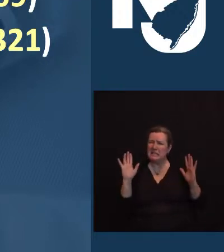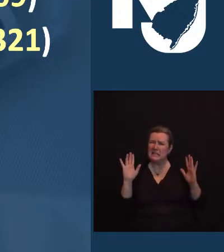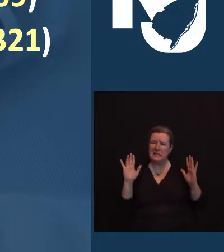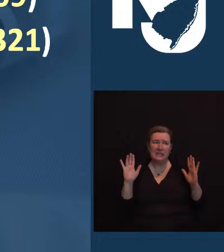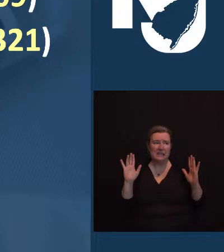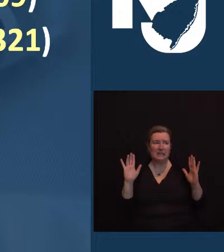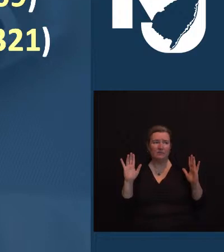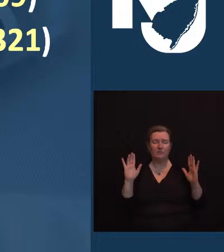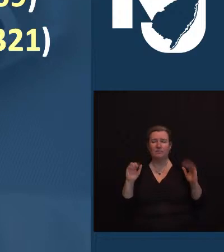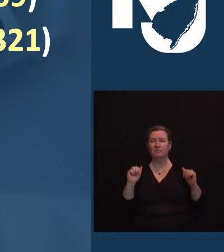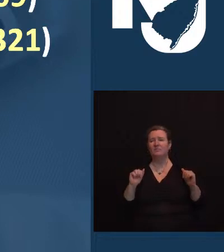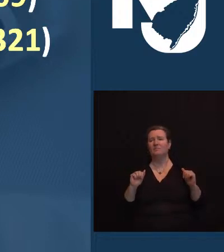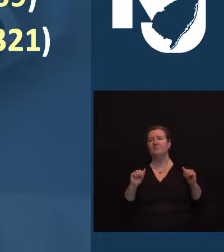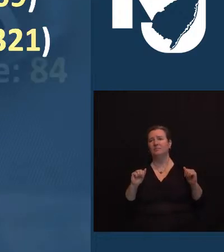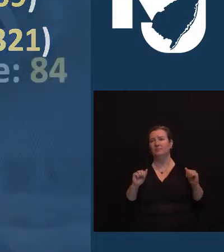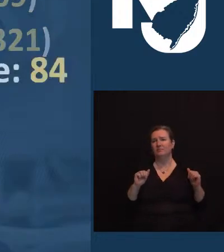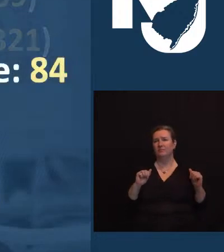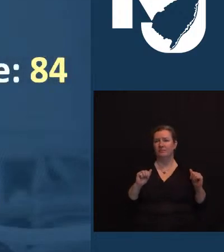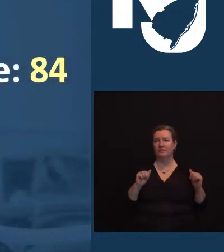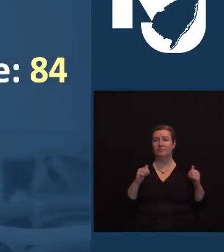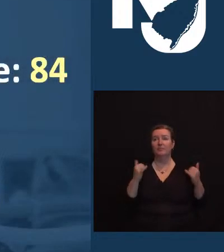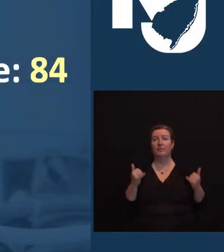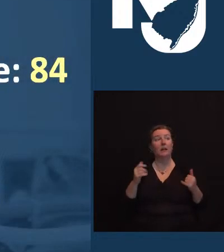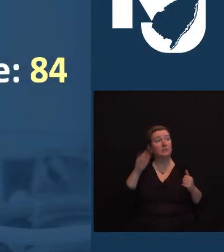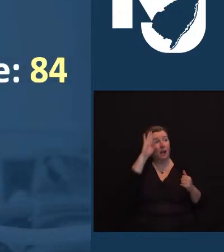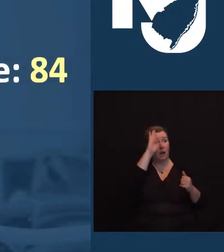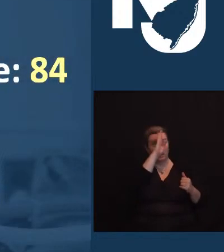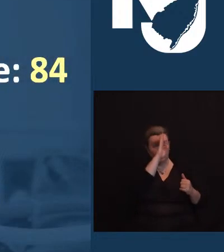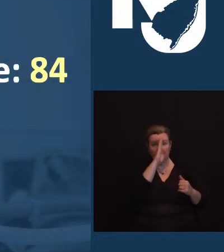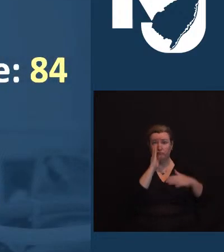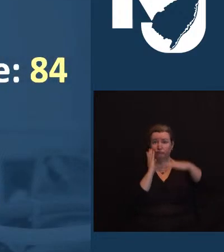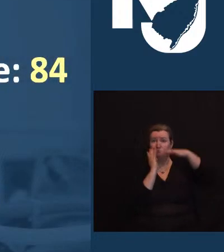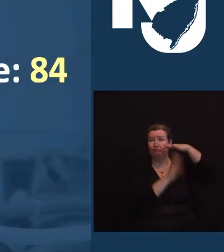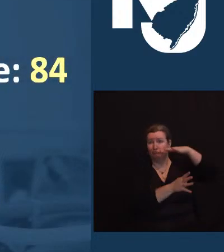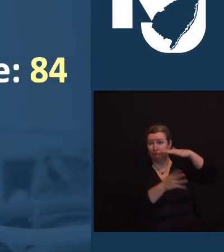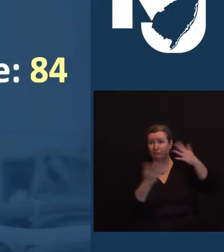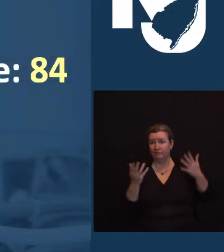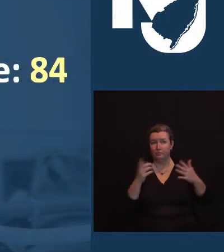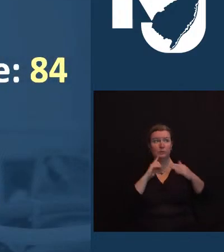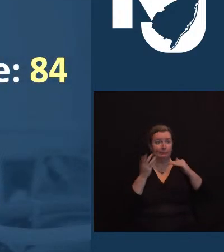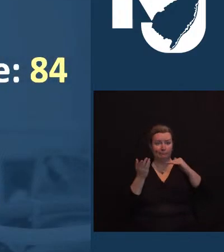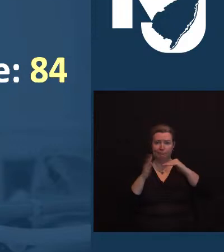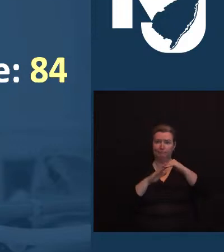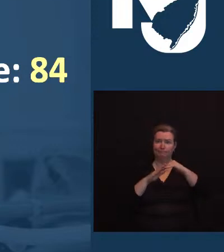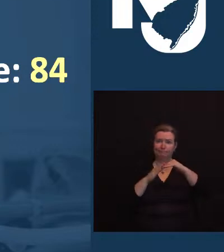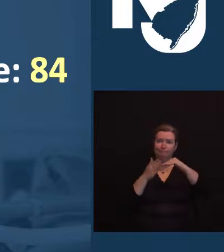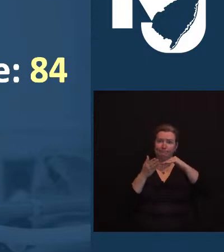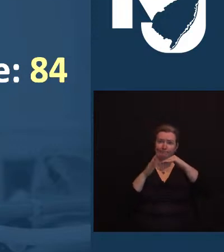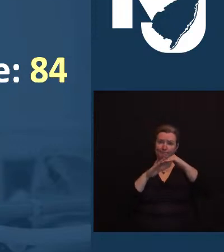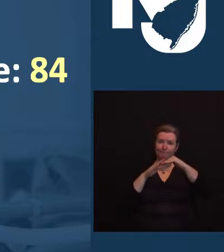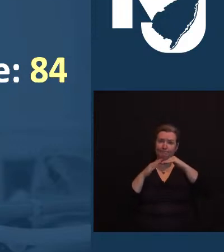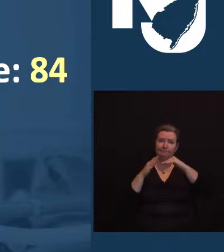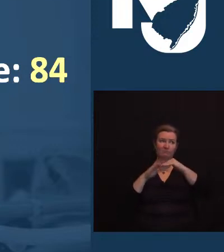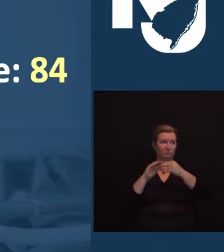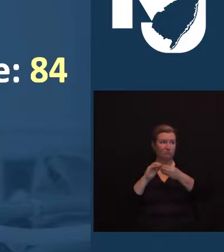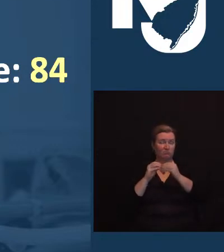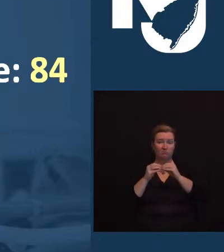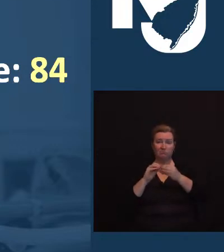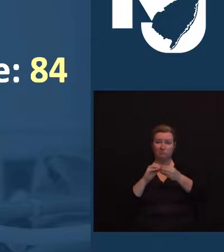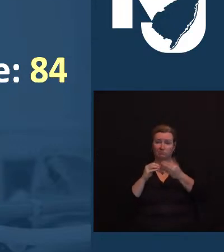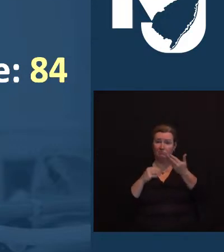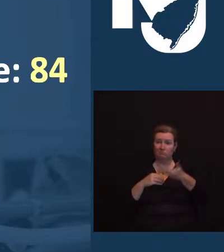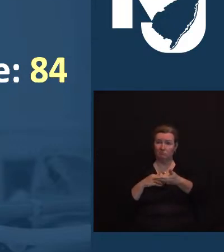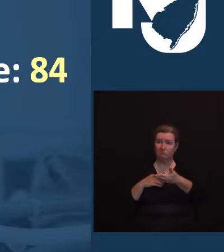spread. Looking at our hospitals, we're continuing to see a gradual increase in all of these numbers. Thankfully, we are not